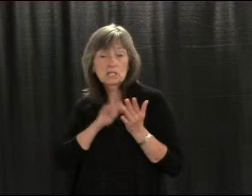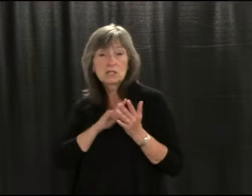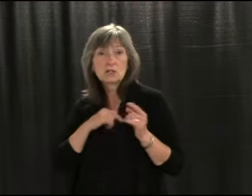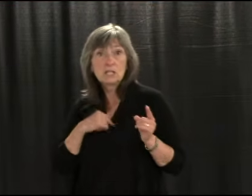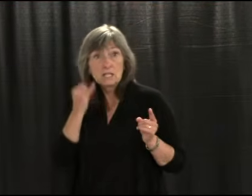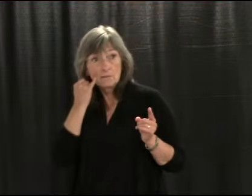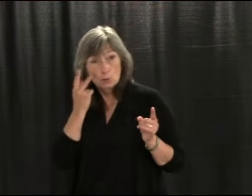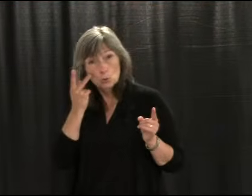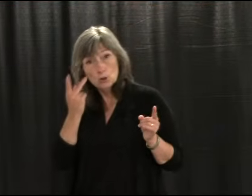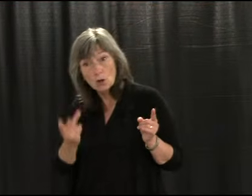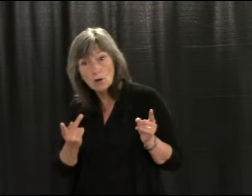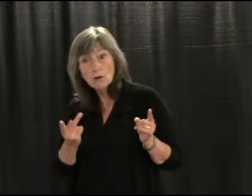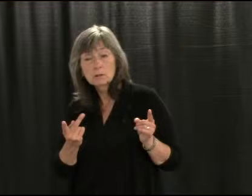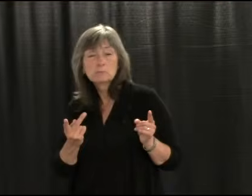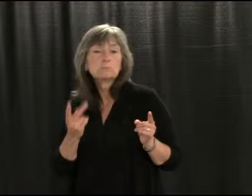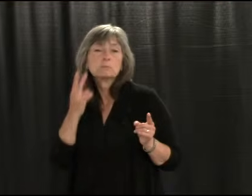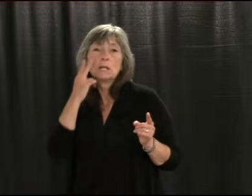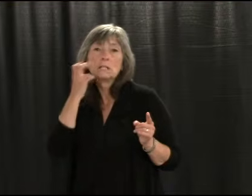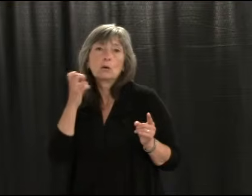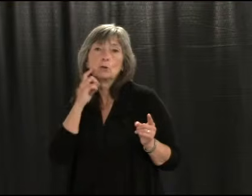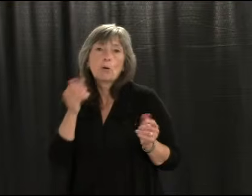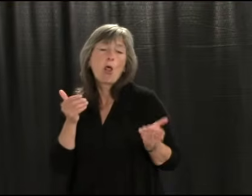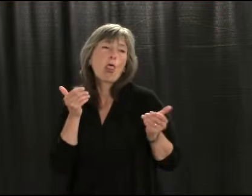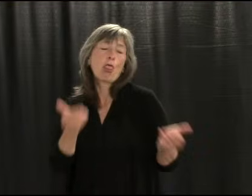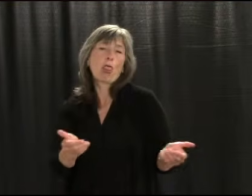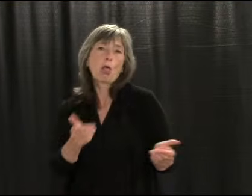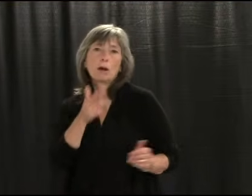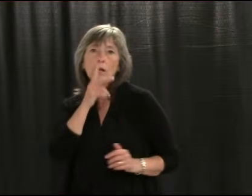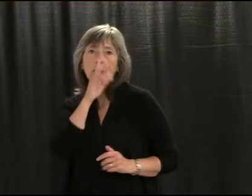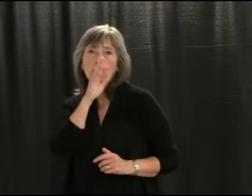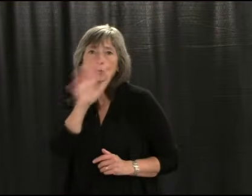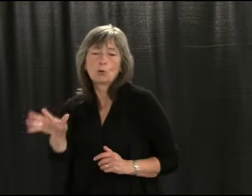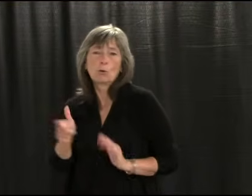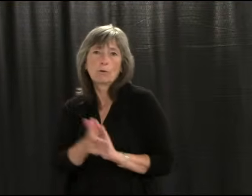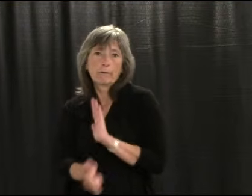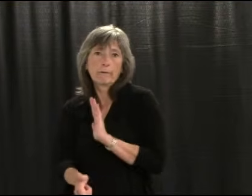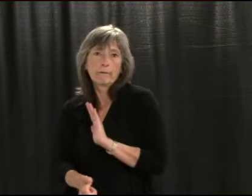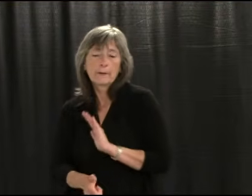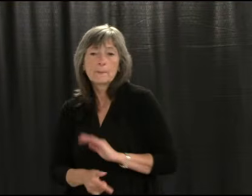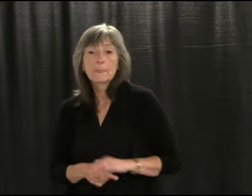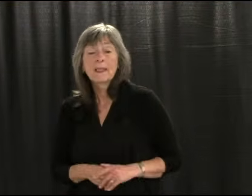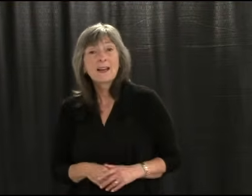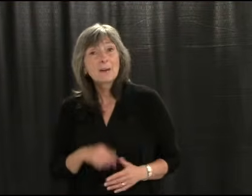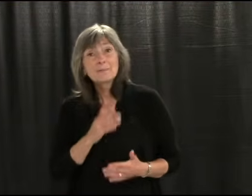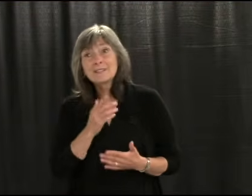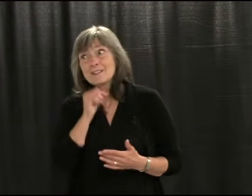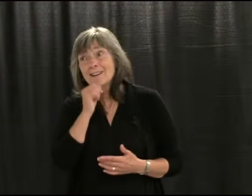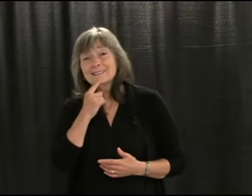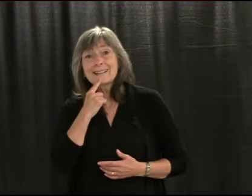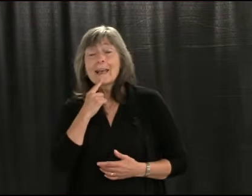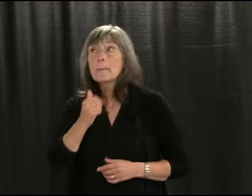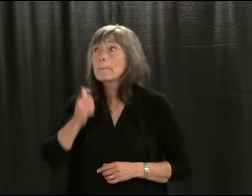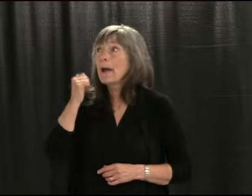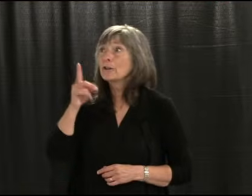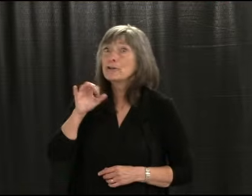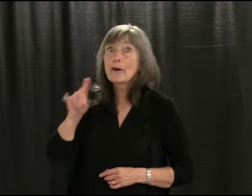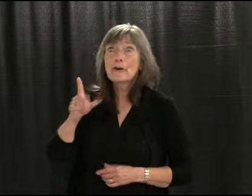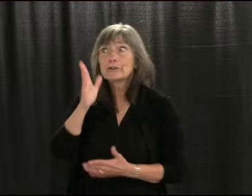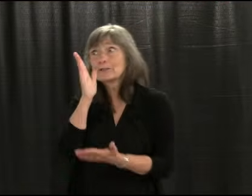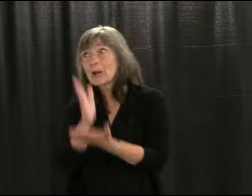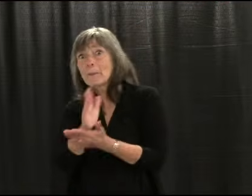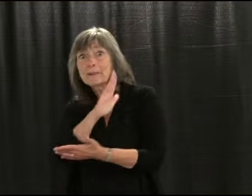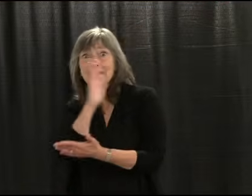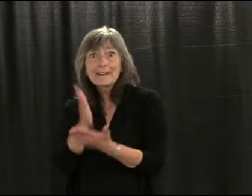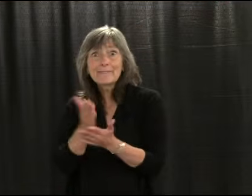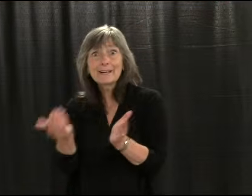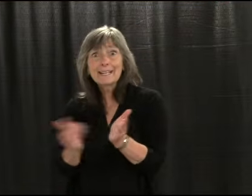think they would be continuing to carry on. We're not saying you can never have a fire again in your backyard and do what